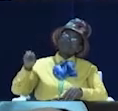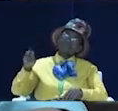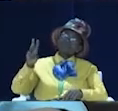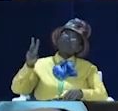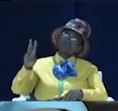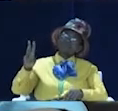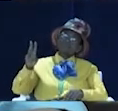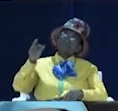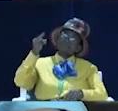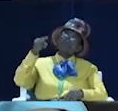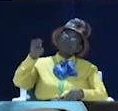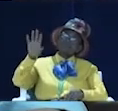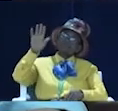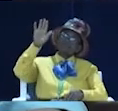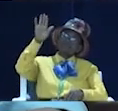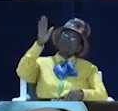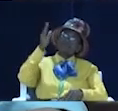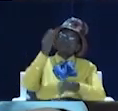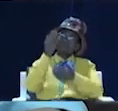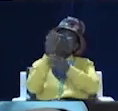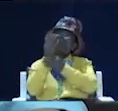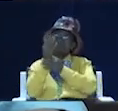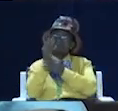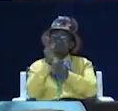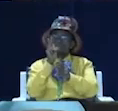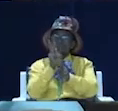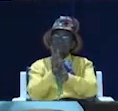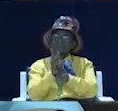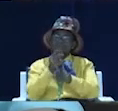Keep me forever secure